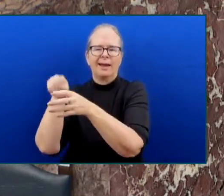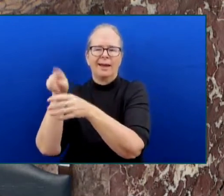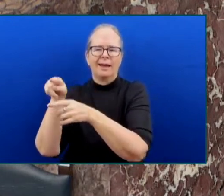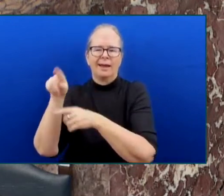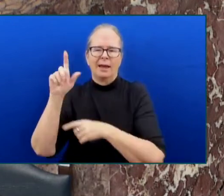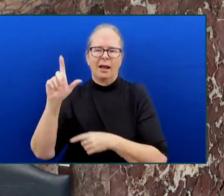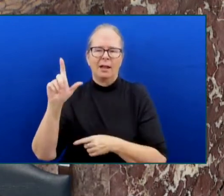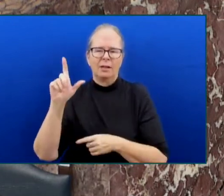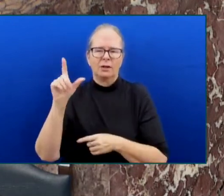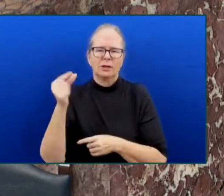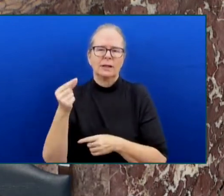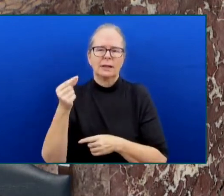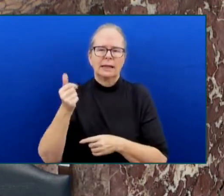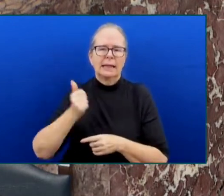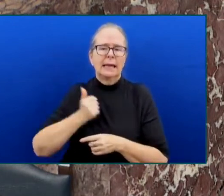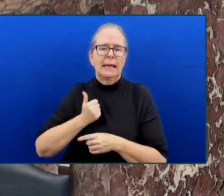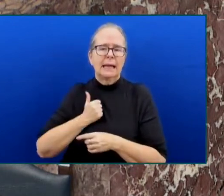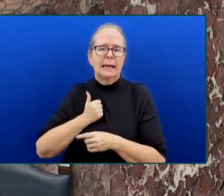tax break in BC history.